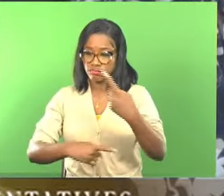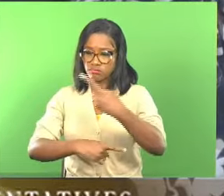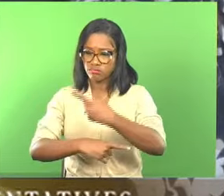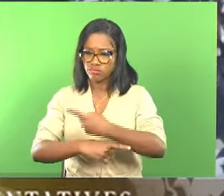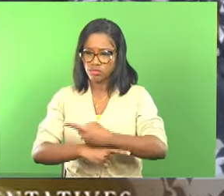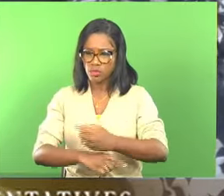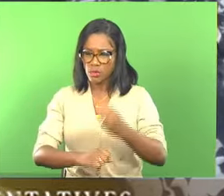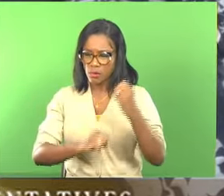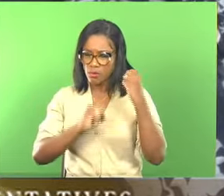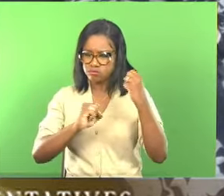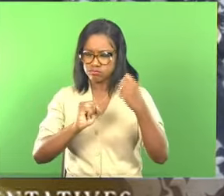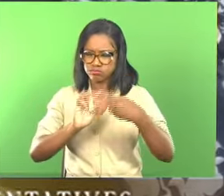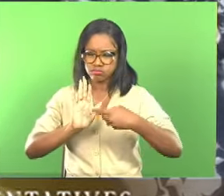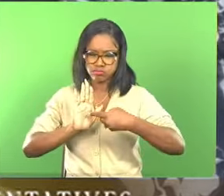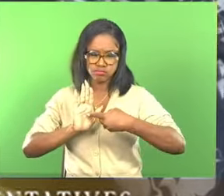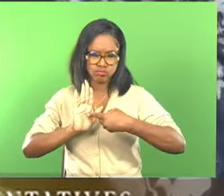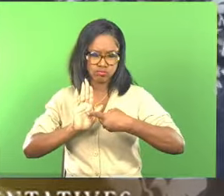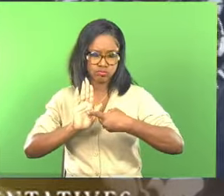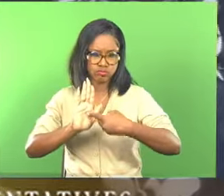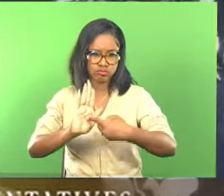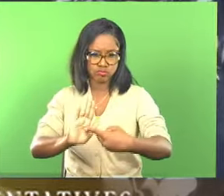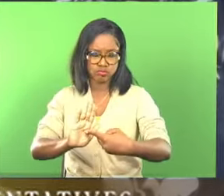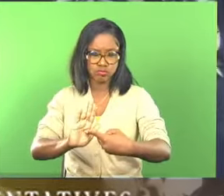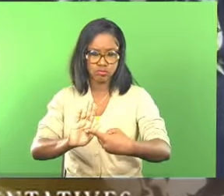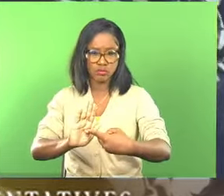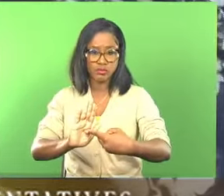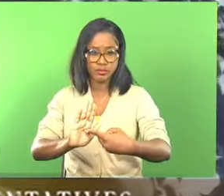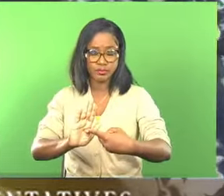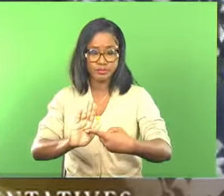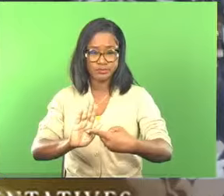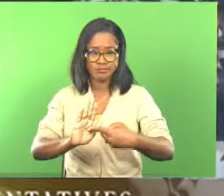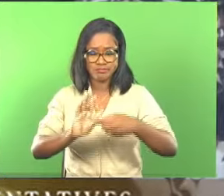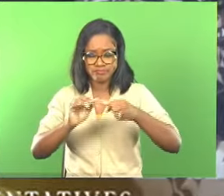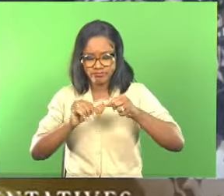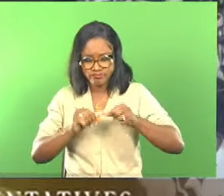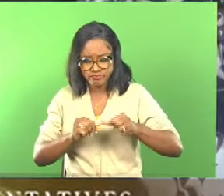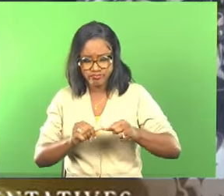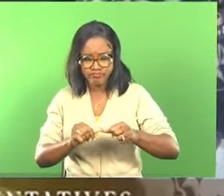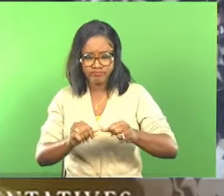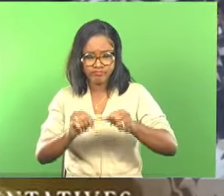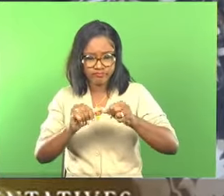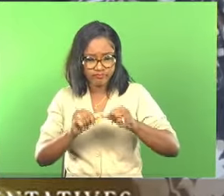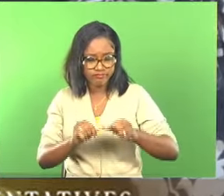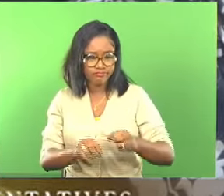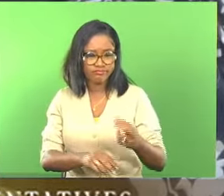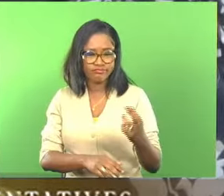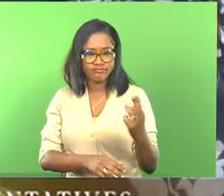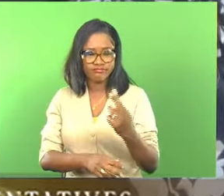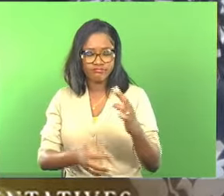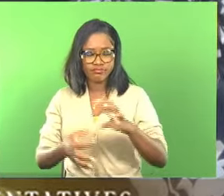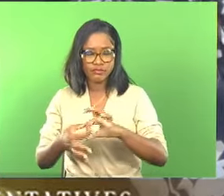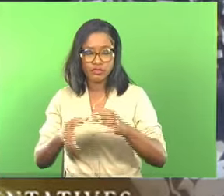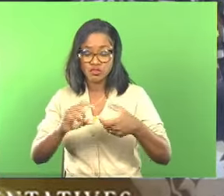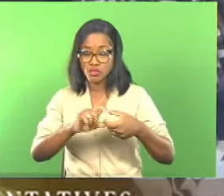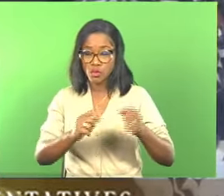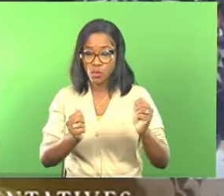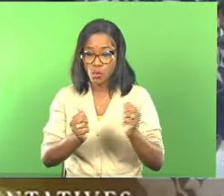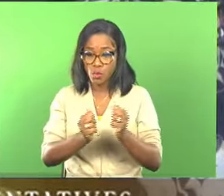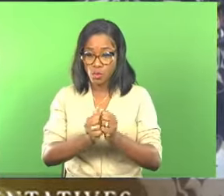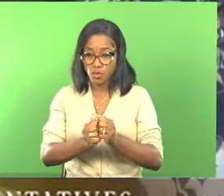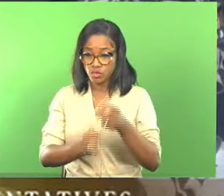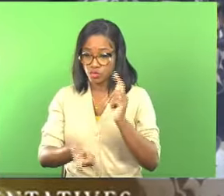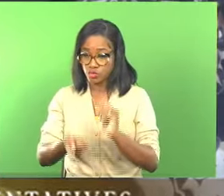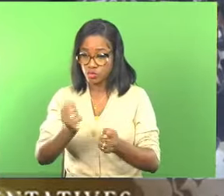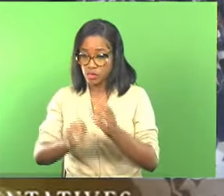powerfully reflects the enduring friendship between Trinidad and